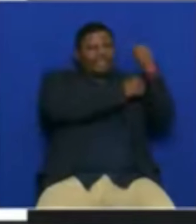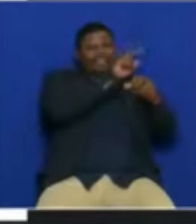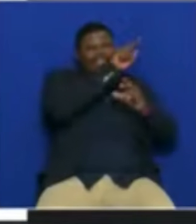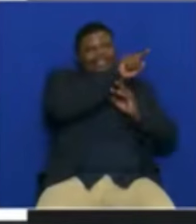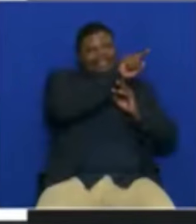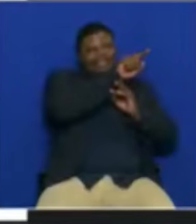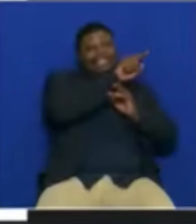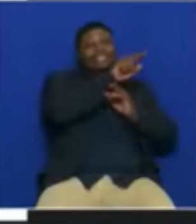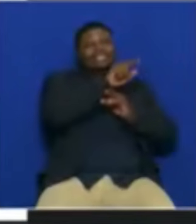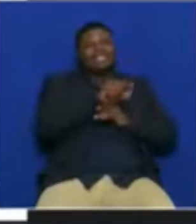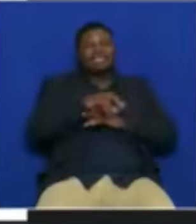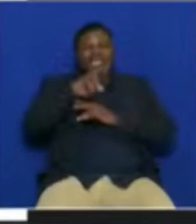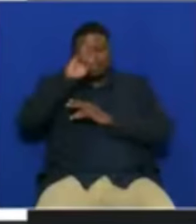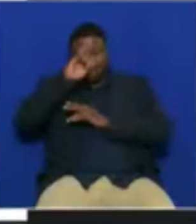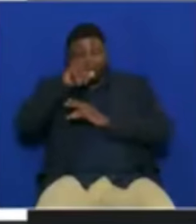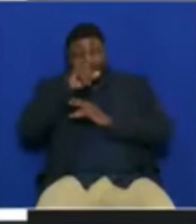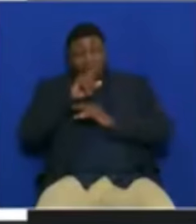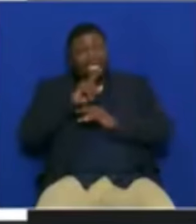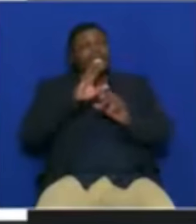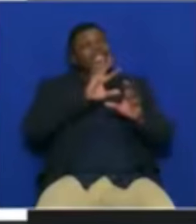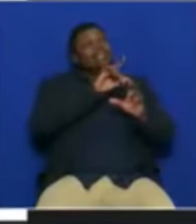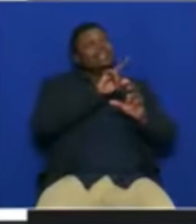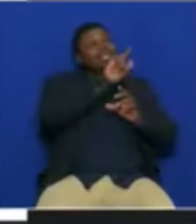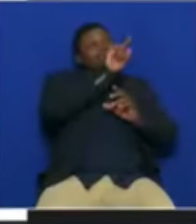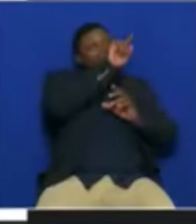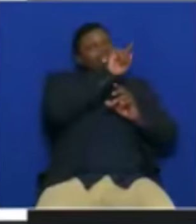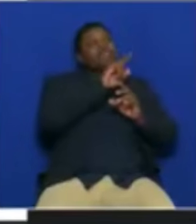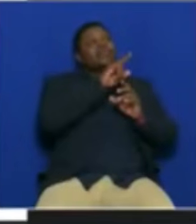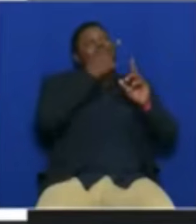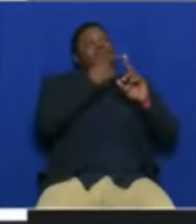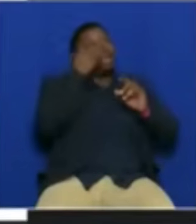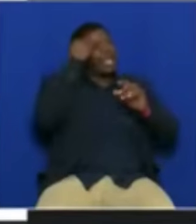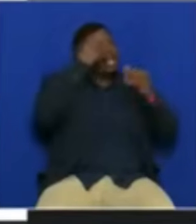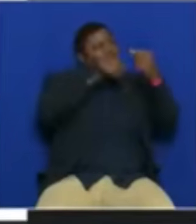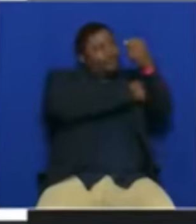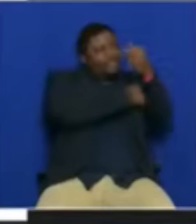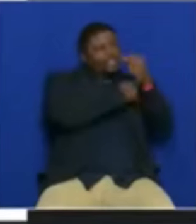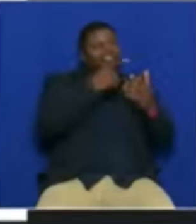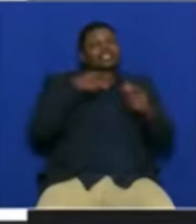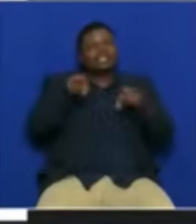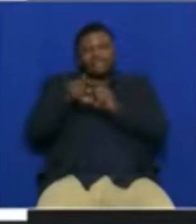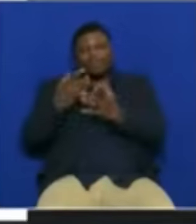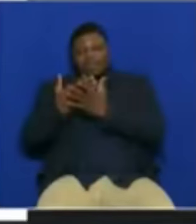office. Okay. So that's the context in what, not particularly